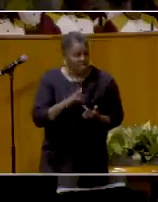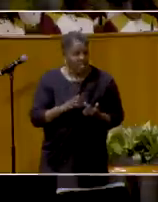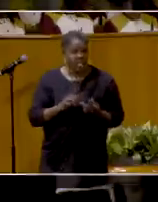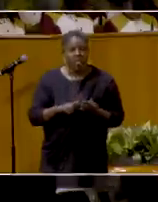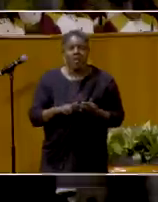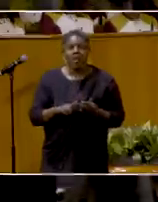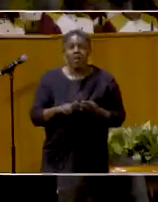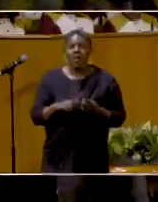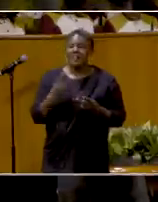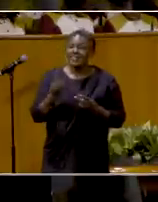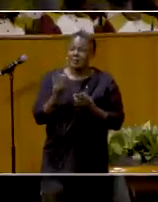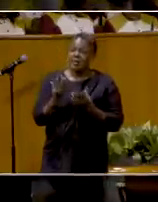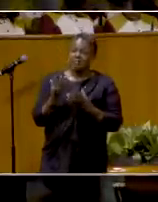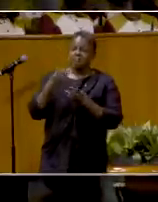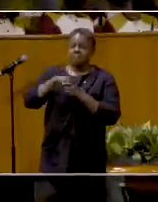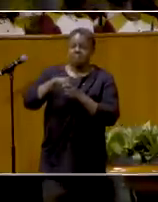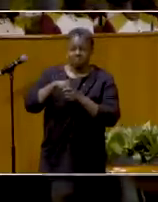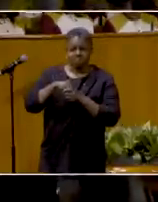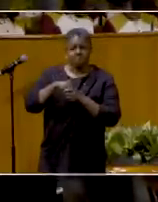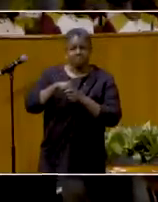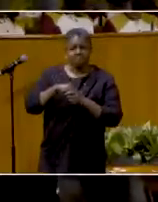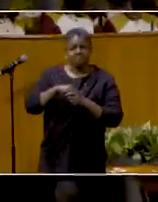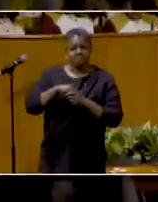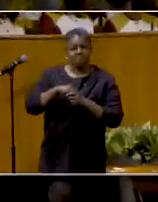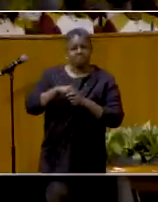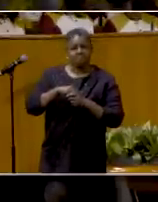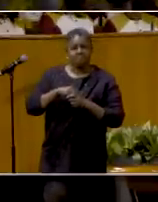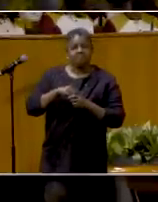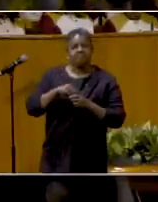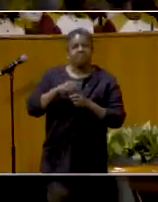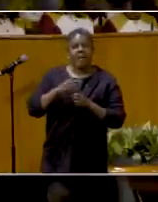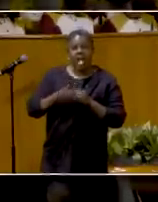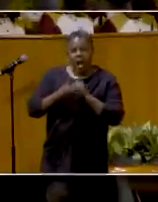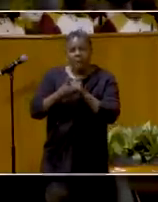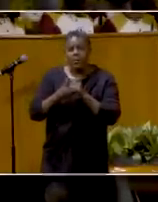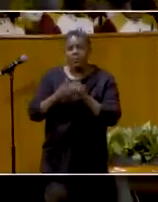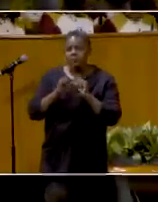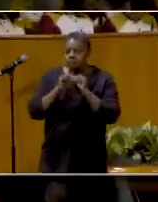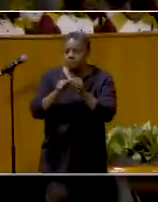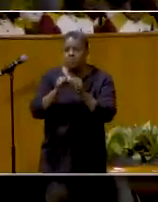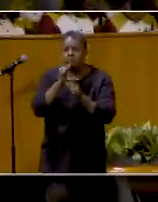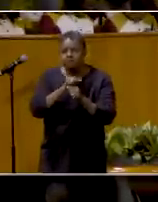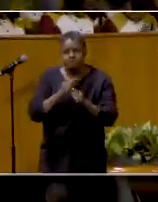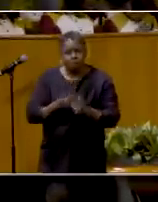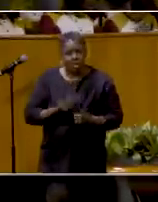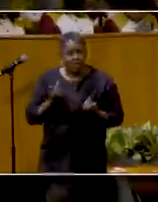God puts something back in the equation that makes life livable again.